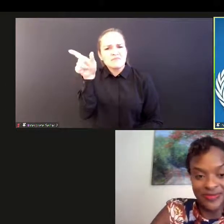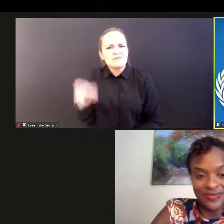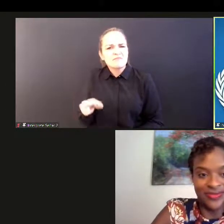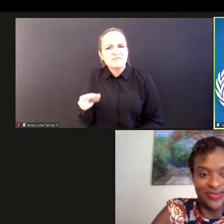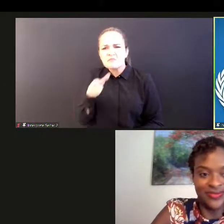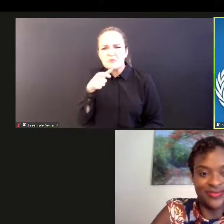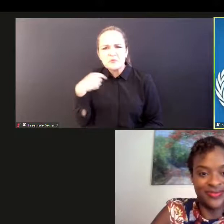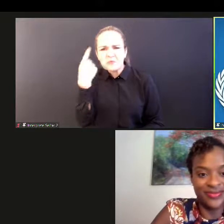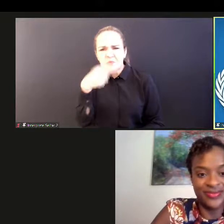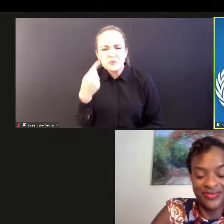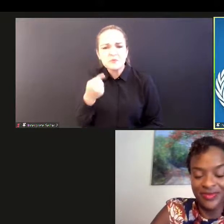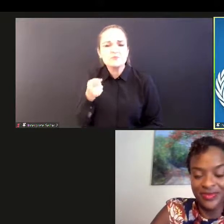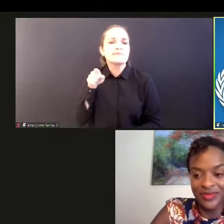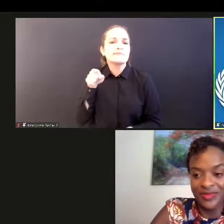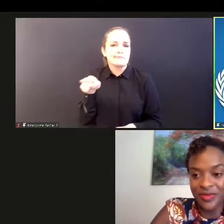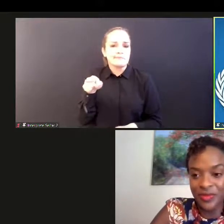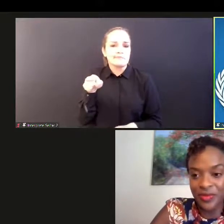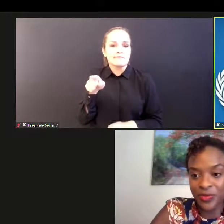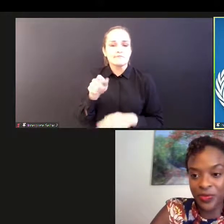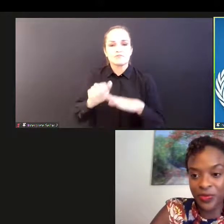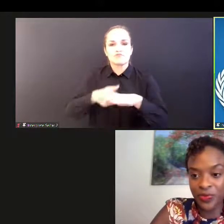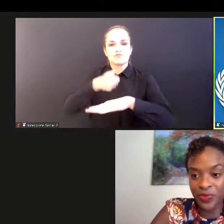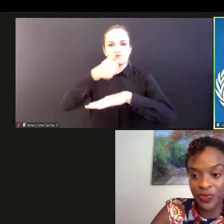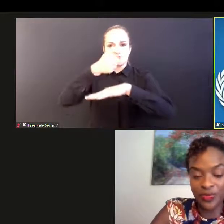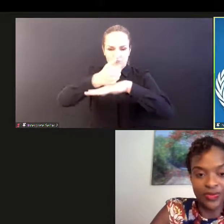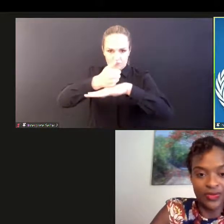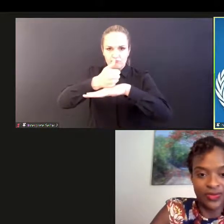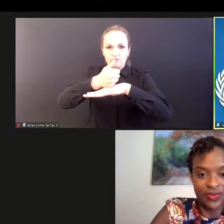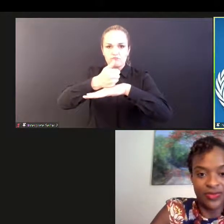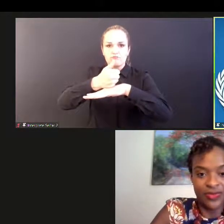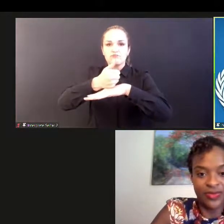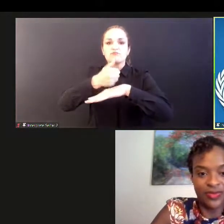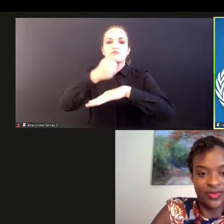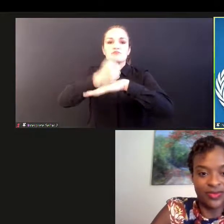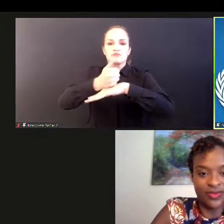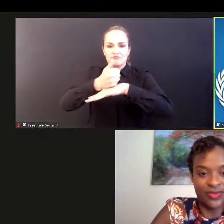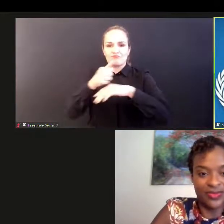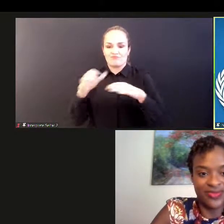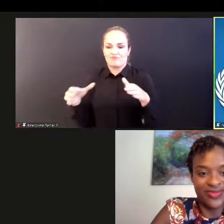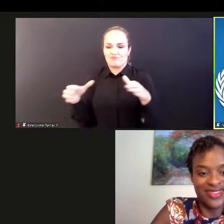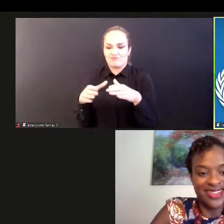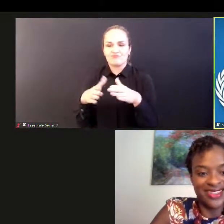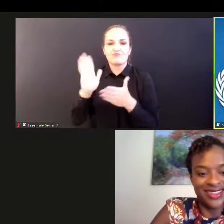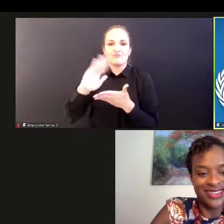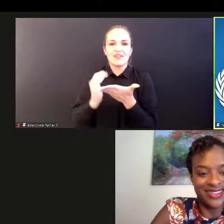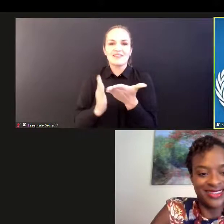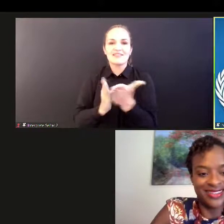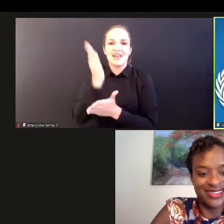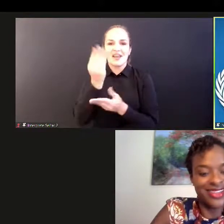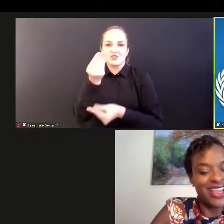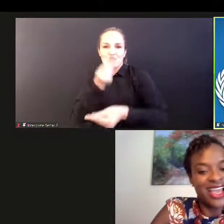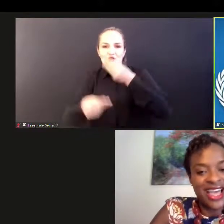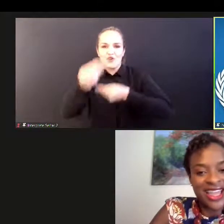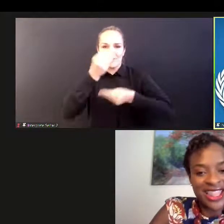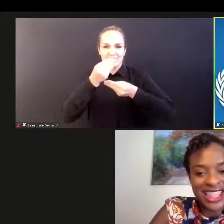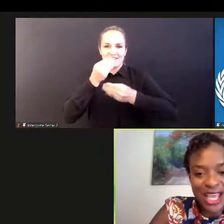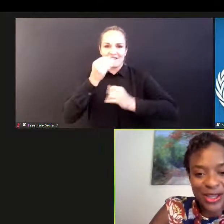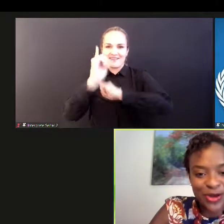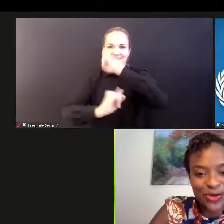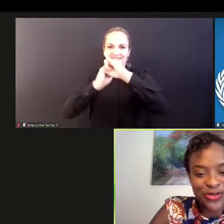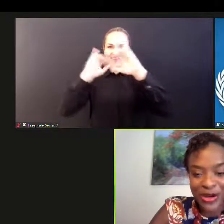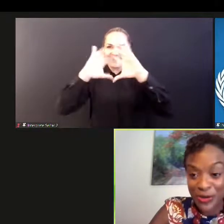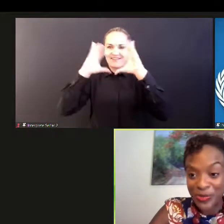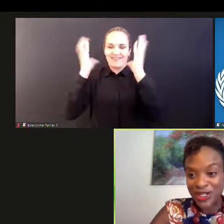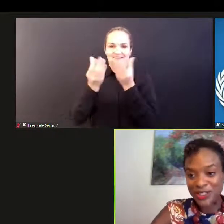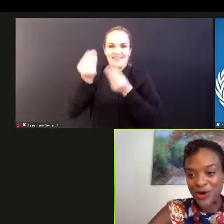for International Trade Law, Policy and Services of the University of the West Indies. Ms. Jean-Yves, the floor is yours. And thank